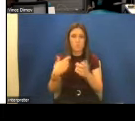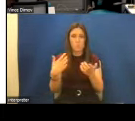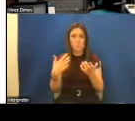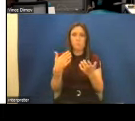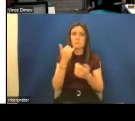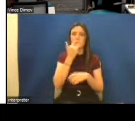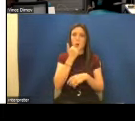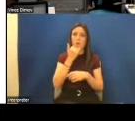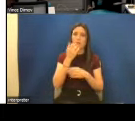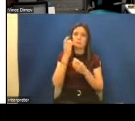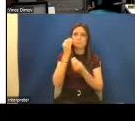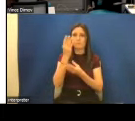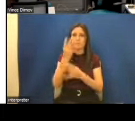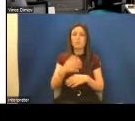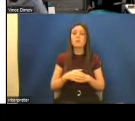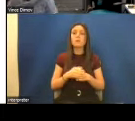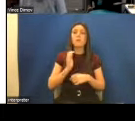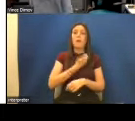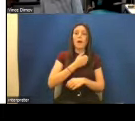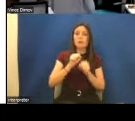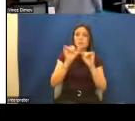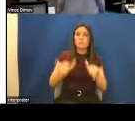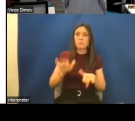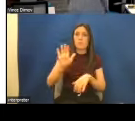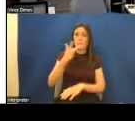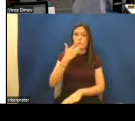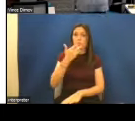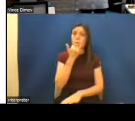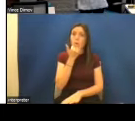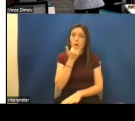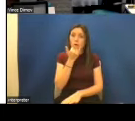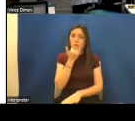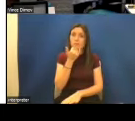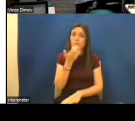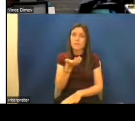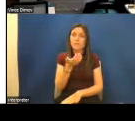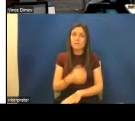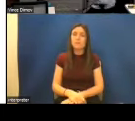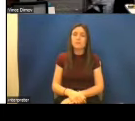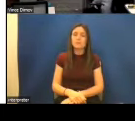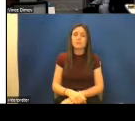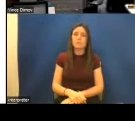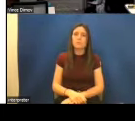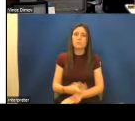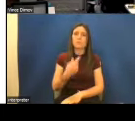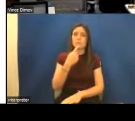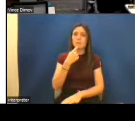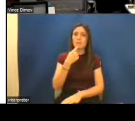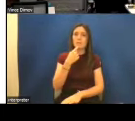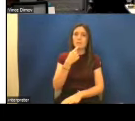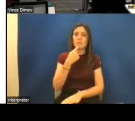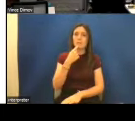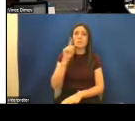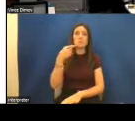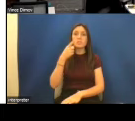In our system, the birth date was incorrect. Okay, so one thing I'll say is just because it's in PowerSchool doesn't